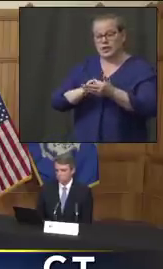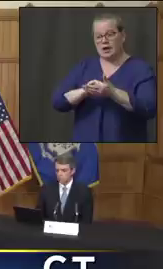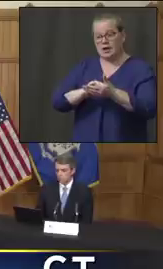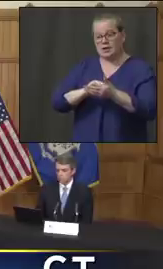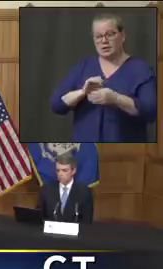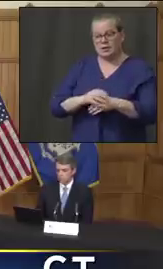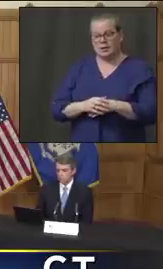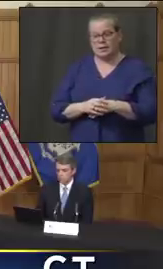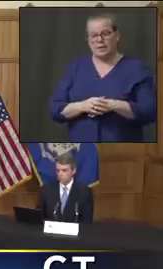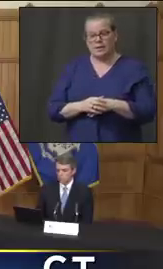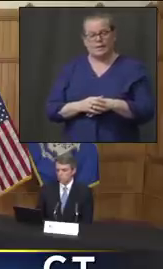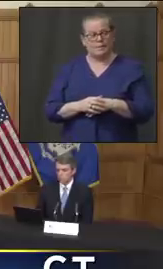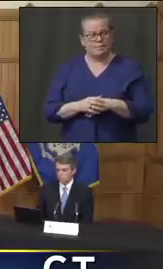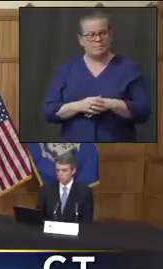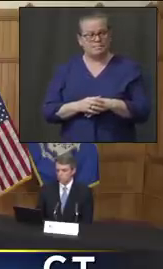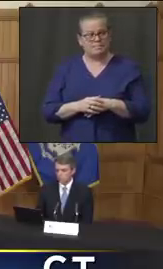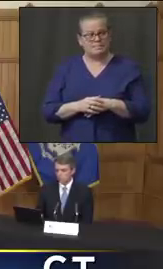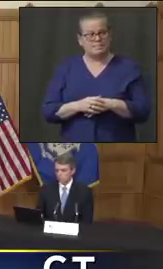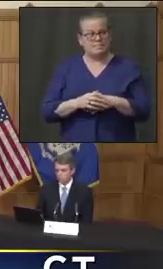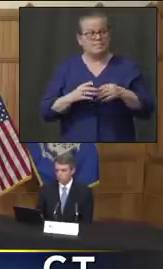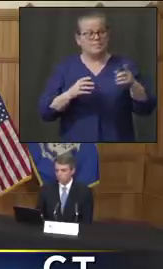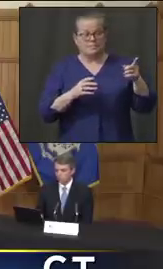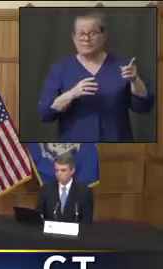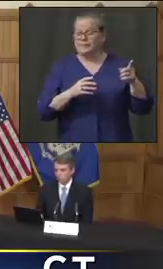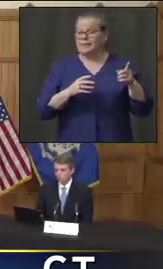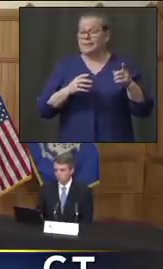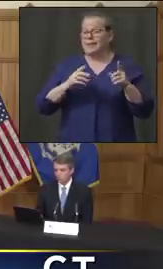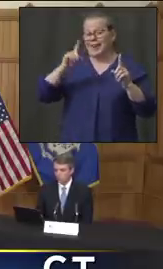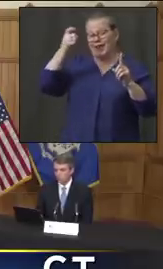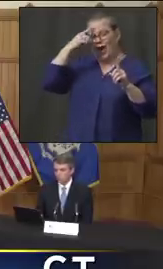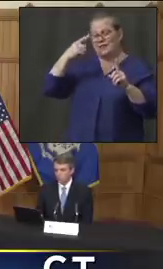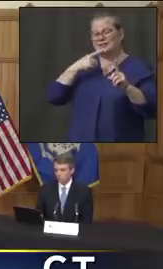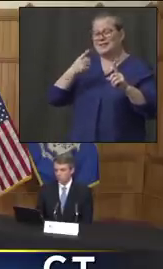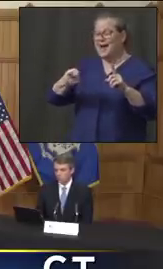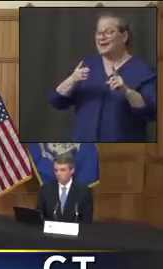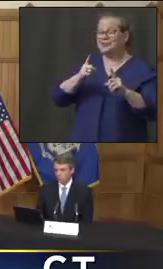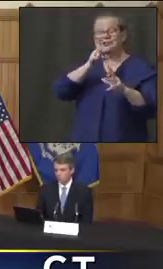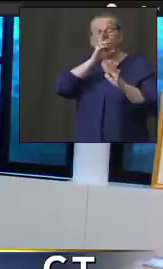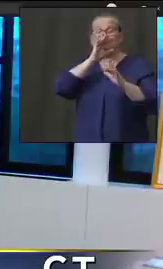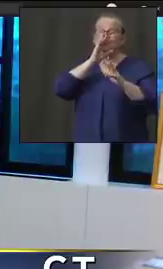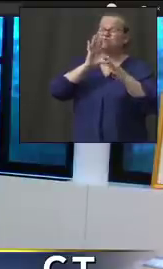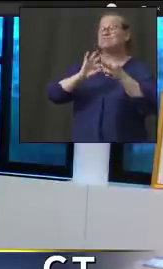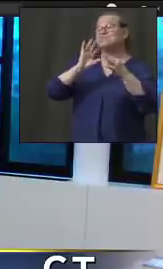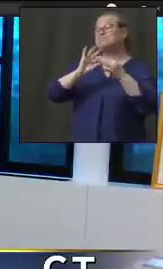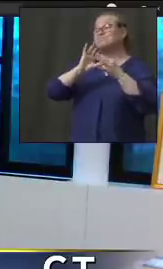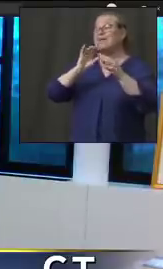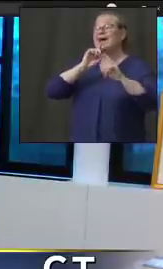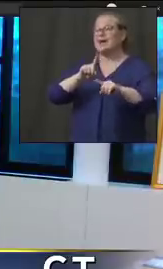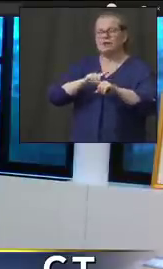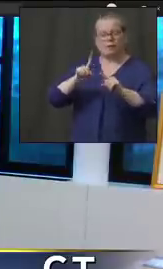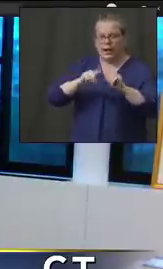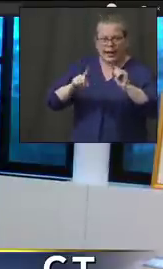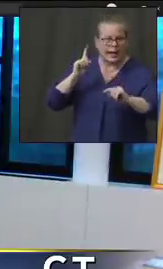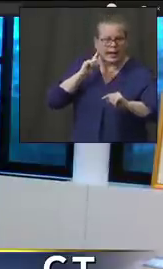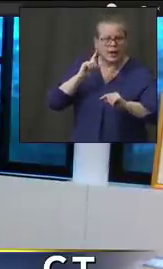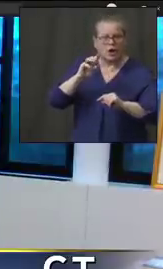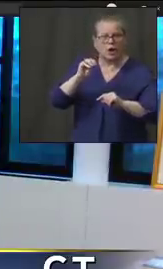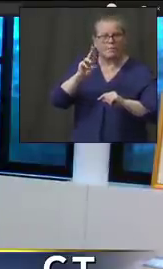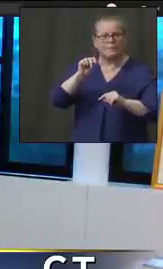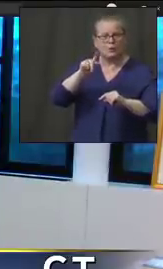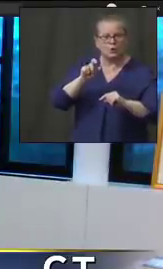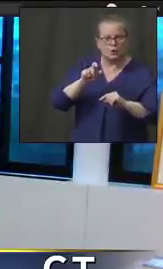She's given a really eloquent answer with the mute button on. It's too early to talk about how many people will go